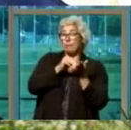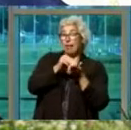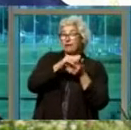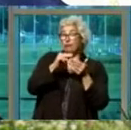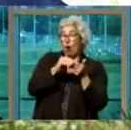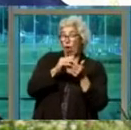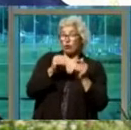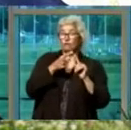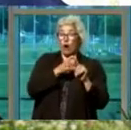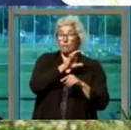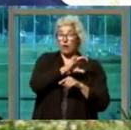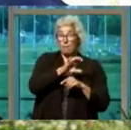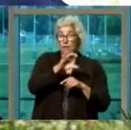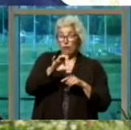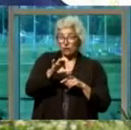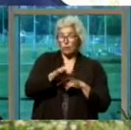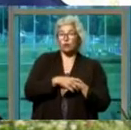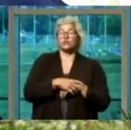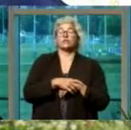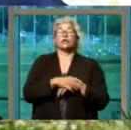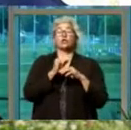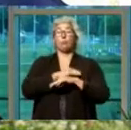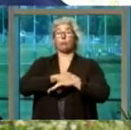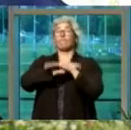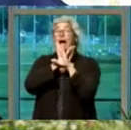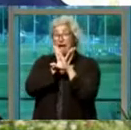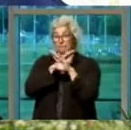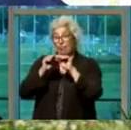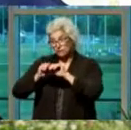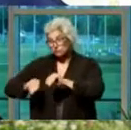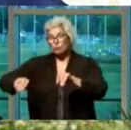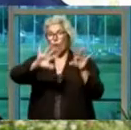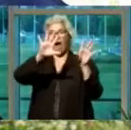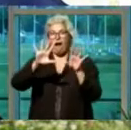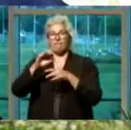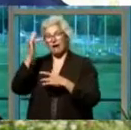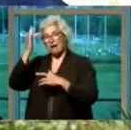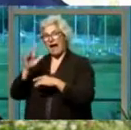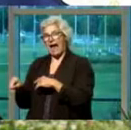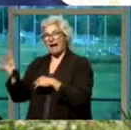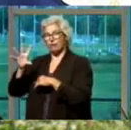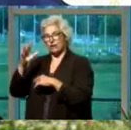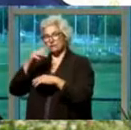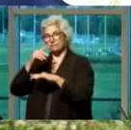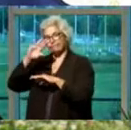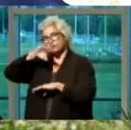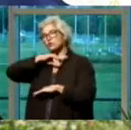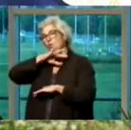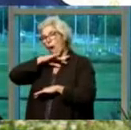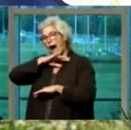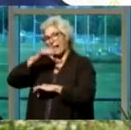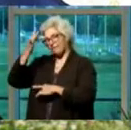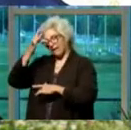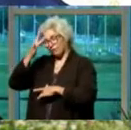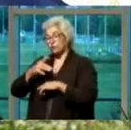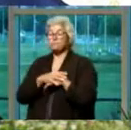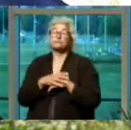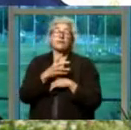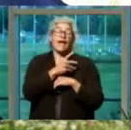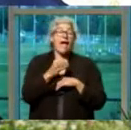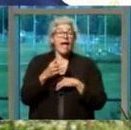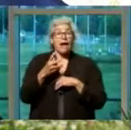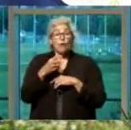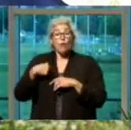Credit Corporation to prevent the spread of African swine fever. Now we'll use these resources to support a